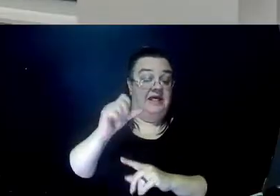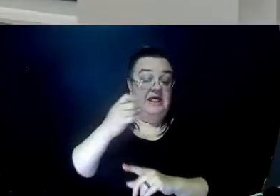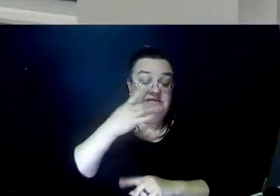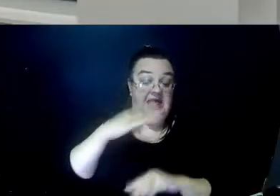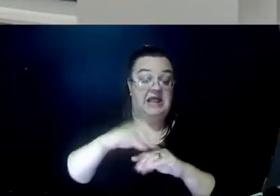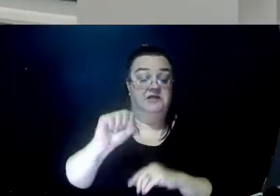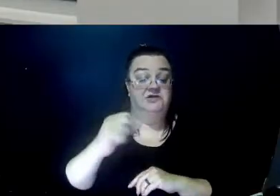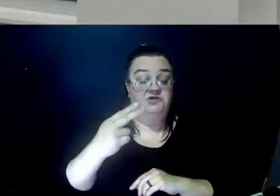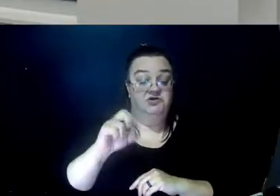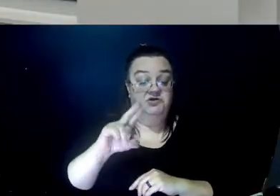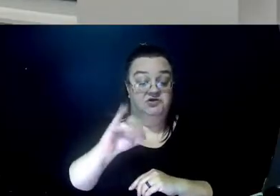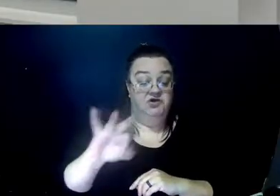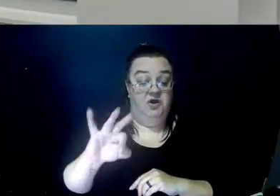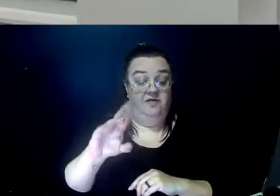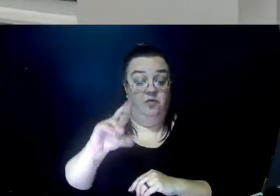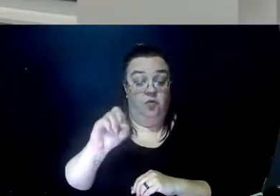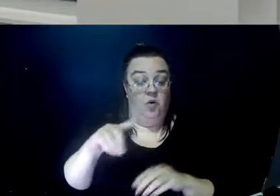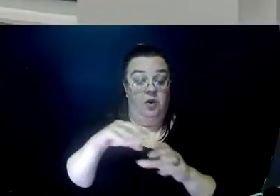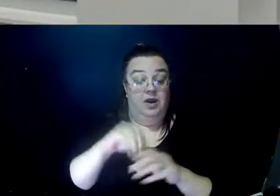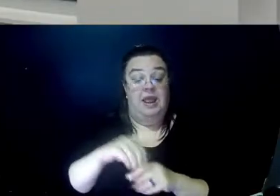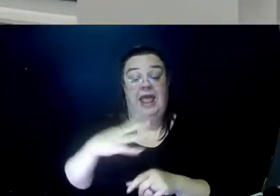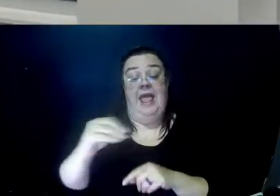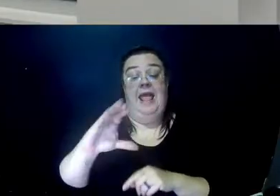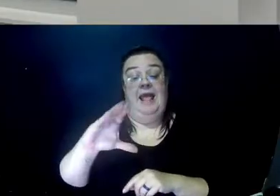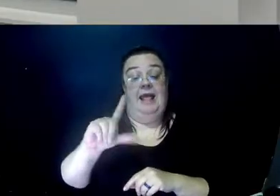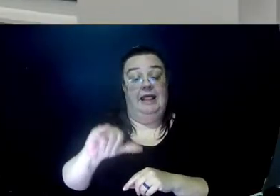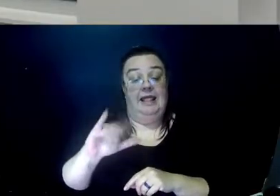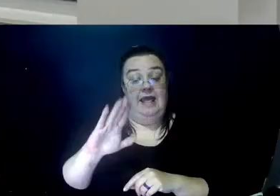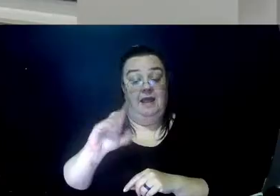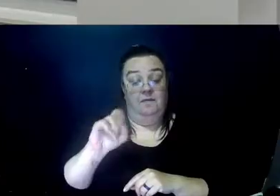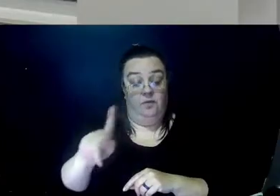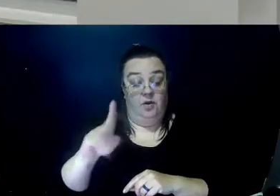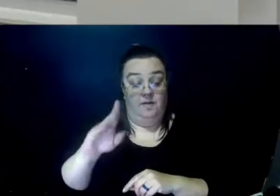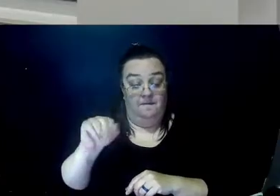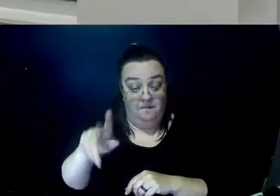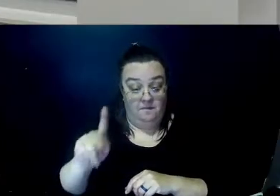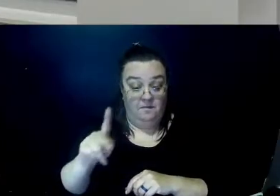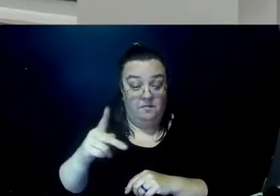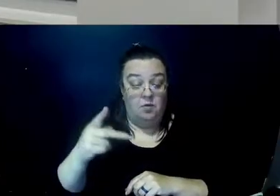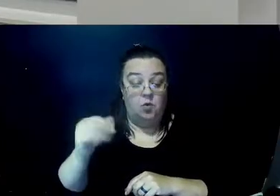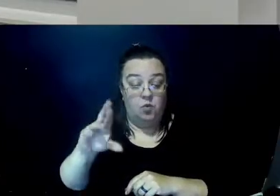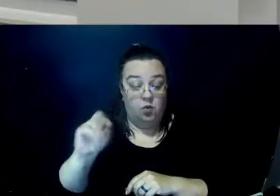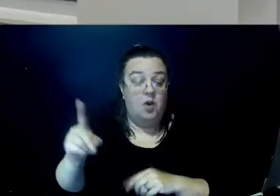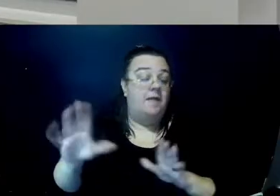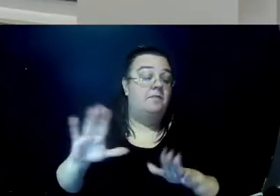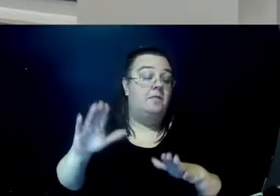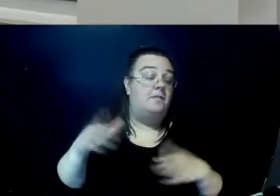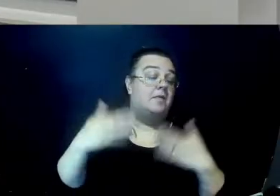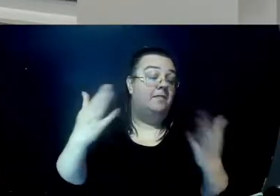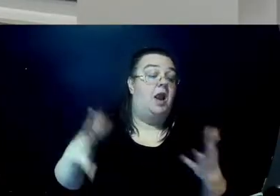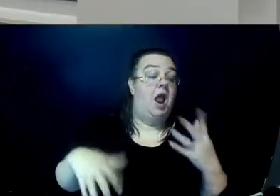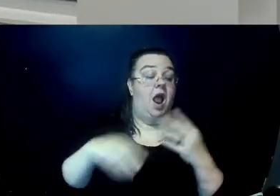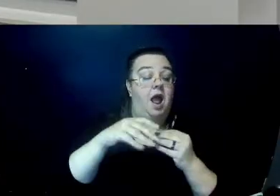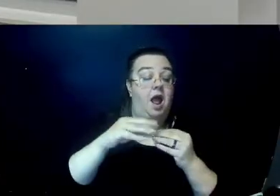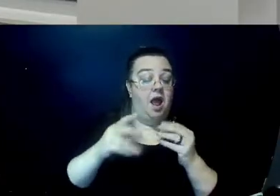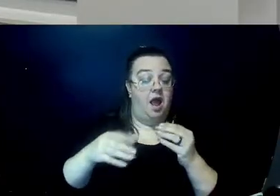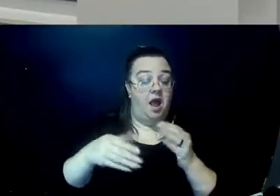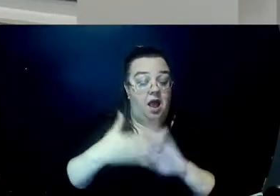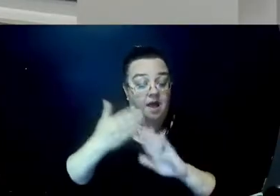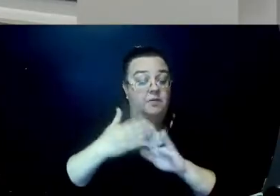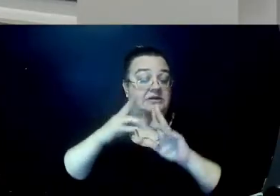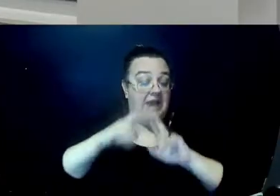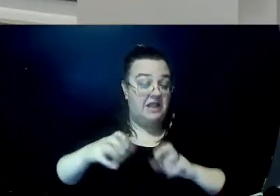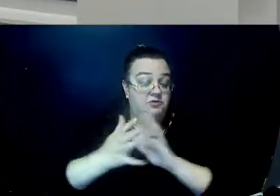They performed an operational analysis of traffic along Columbia Park Road that the town requested. They're proposing to add an additional lane northbound over US